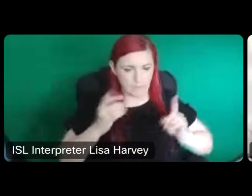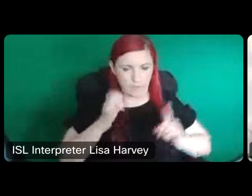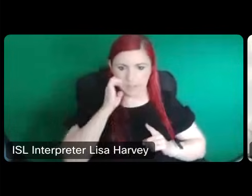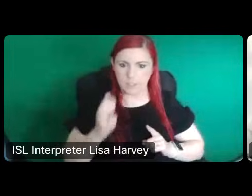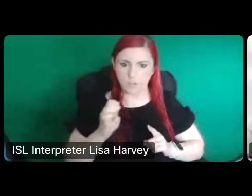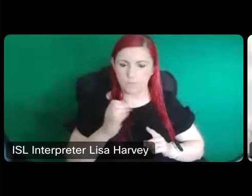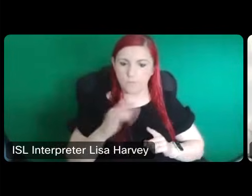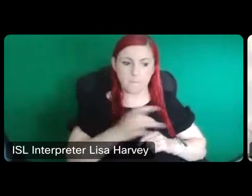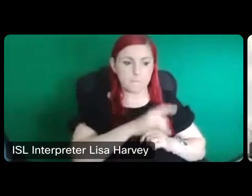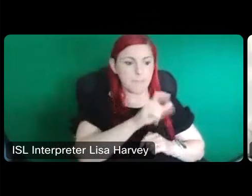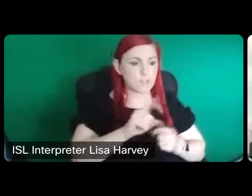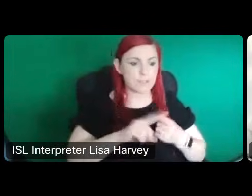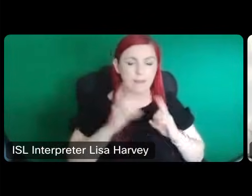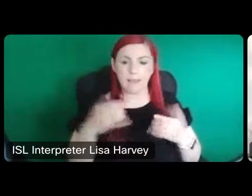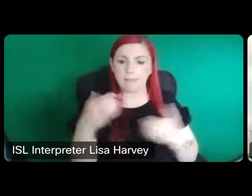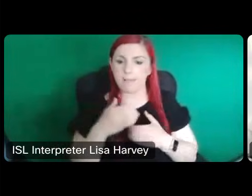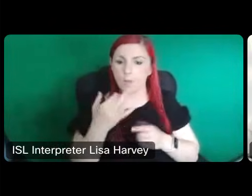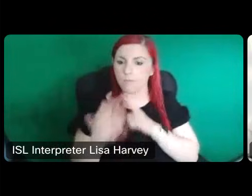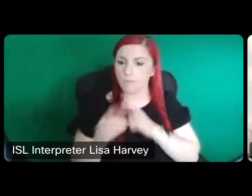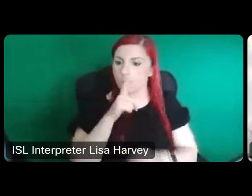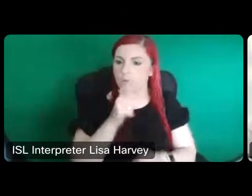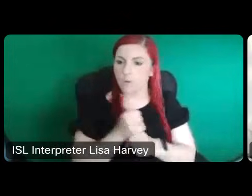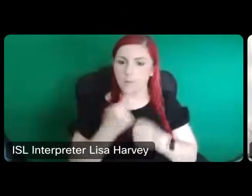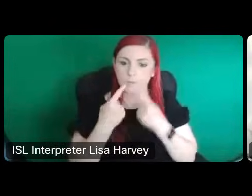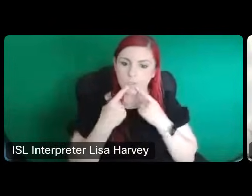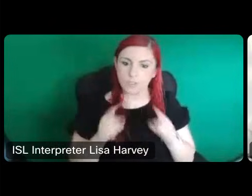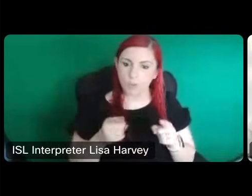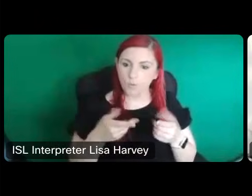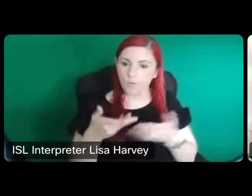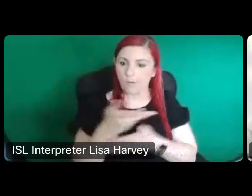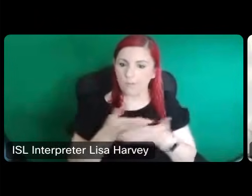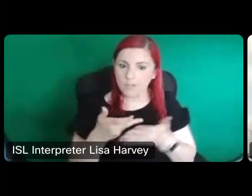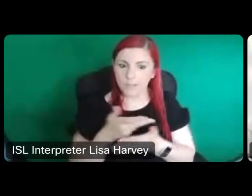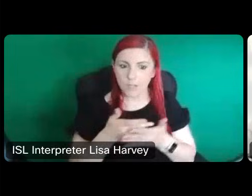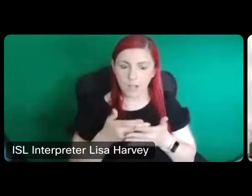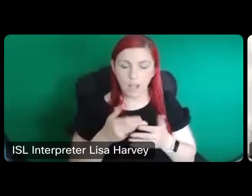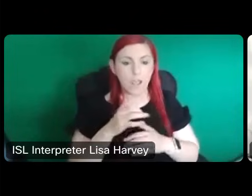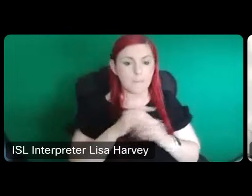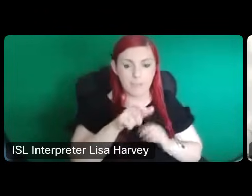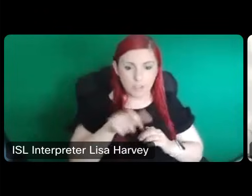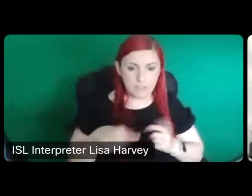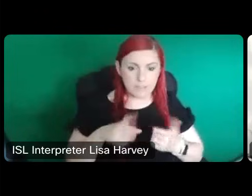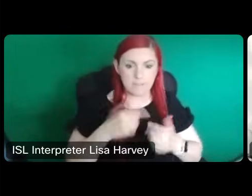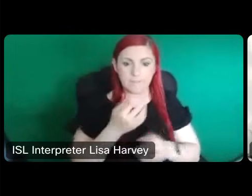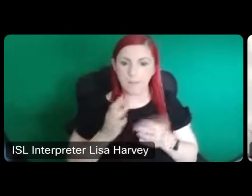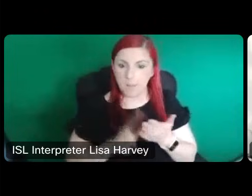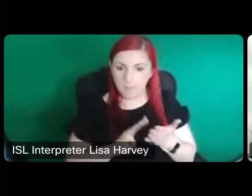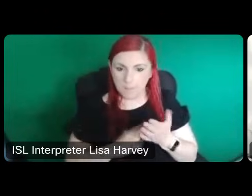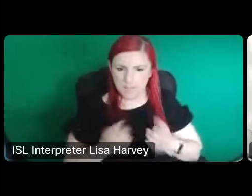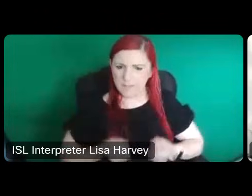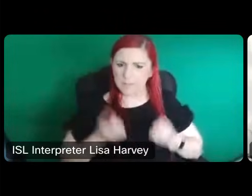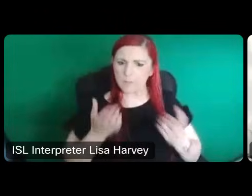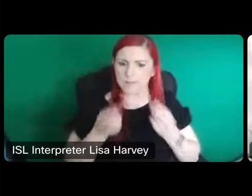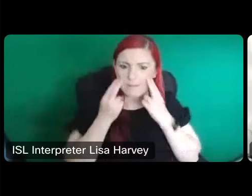healthcare professionals. Regarding the disclosure conversation, patients and family members expressed a need for information,